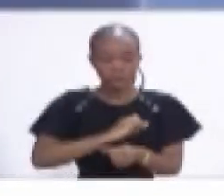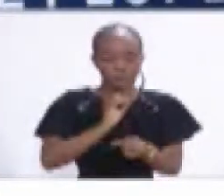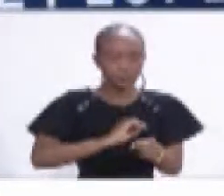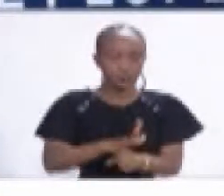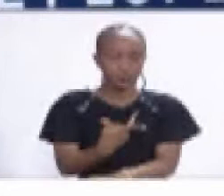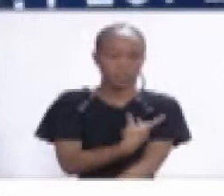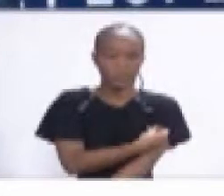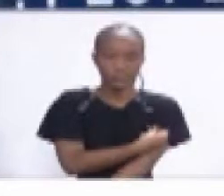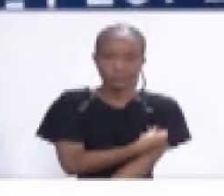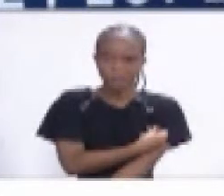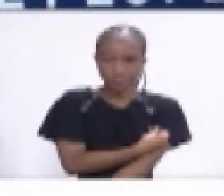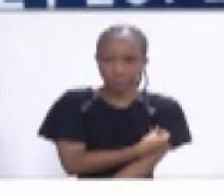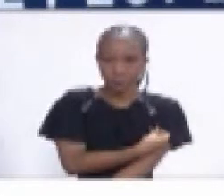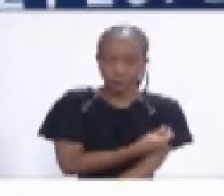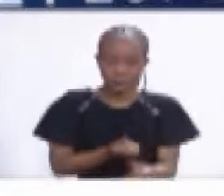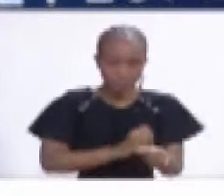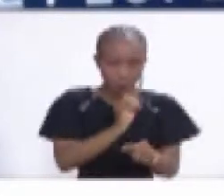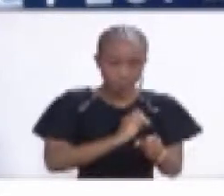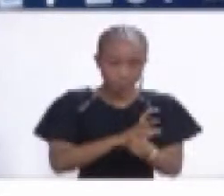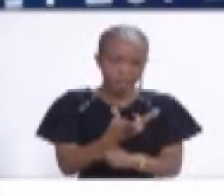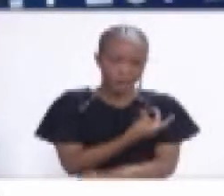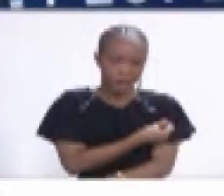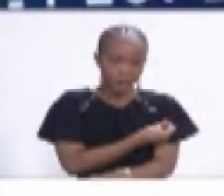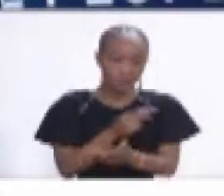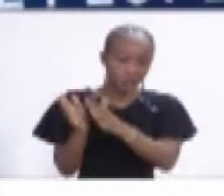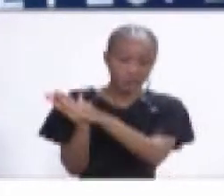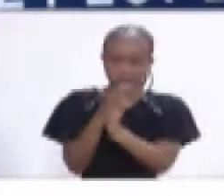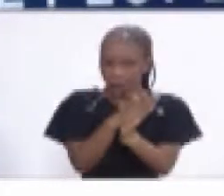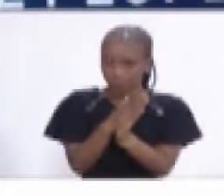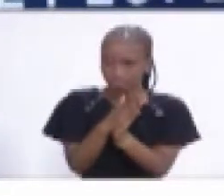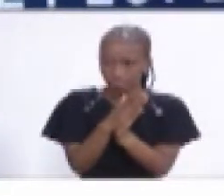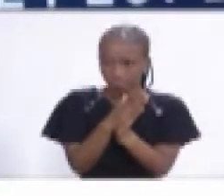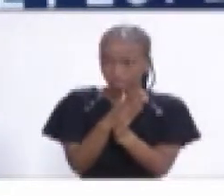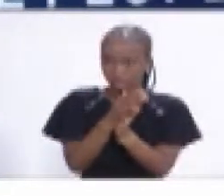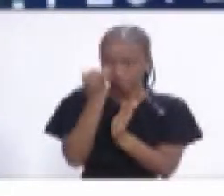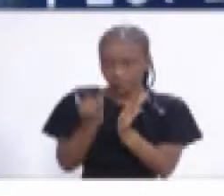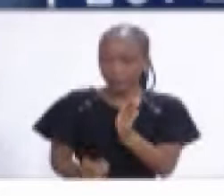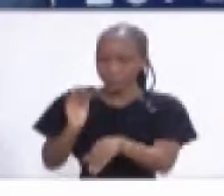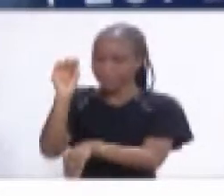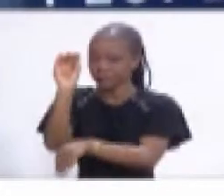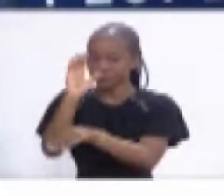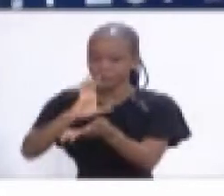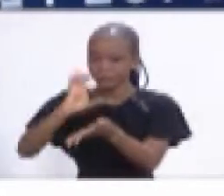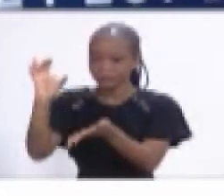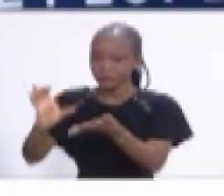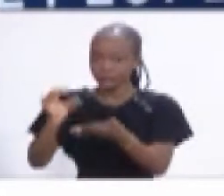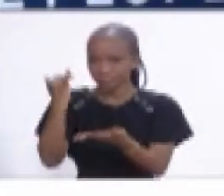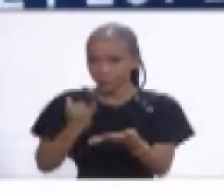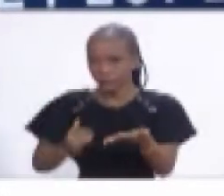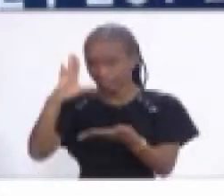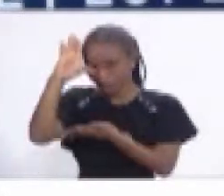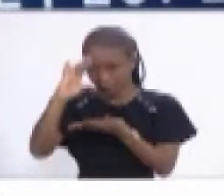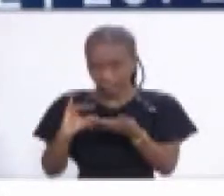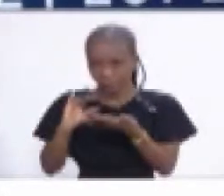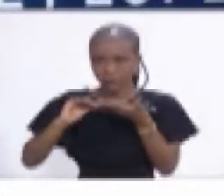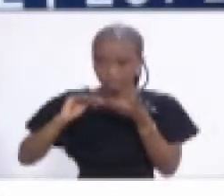jab. While there's mention of COVID-19 vaccine in the narrative section, the proposed budget has not specified any